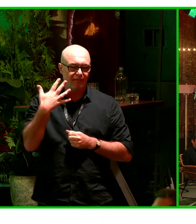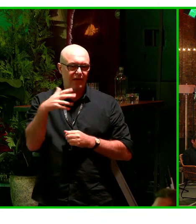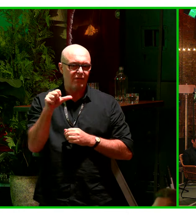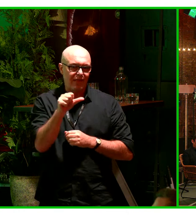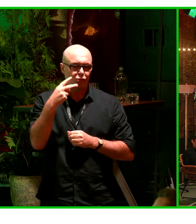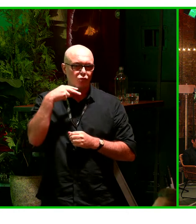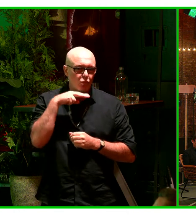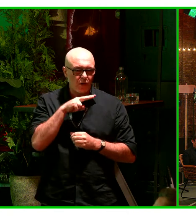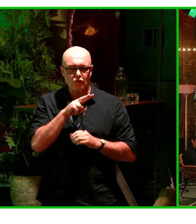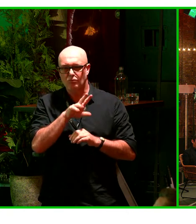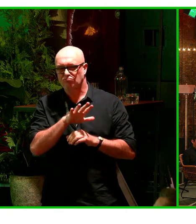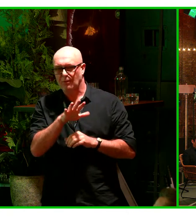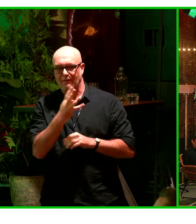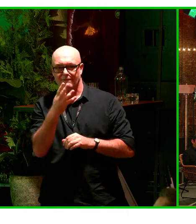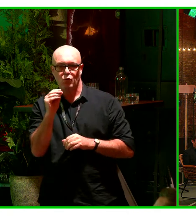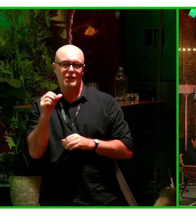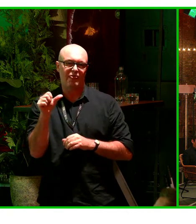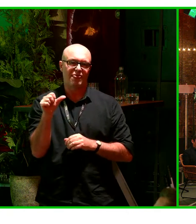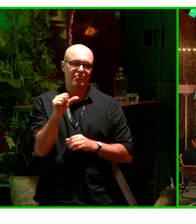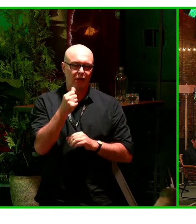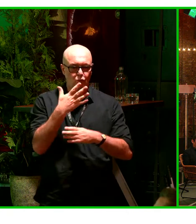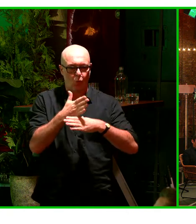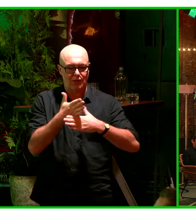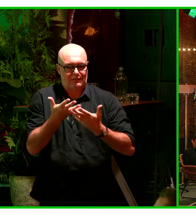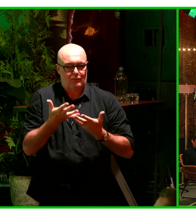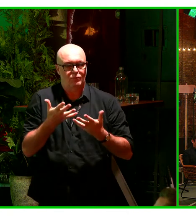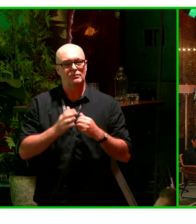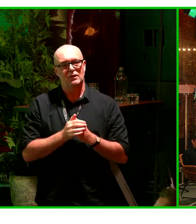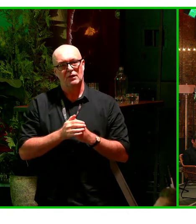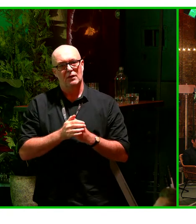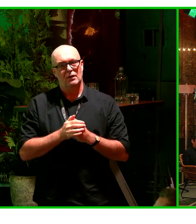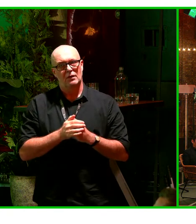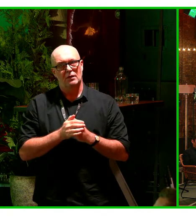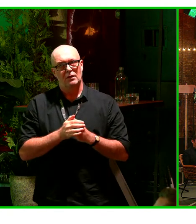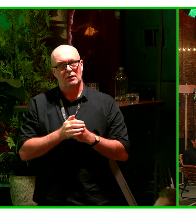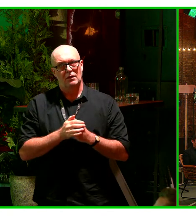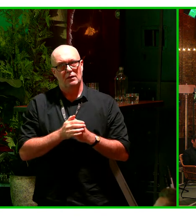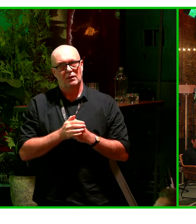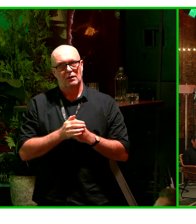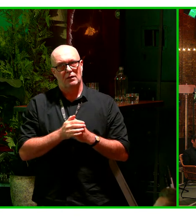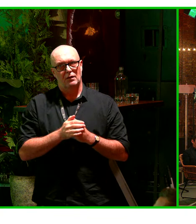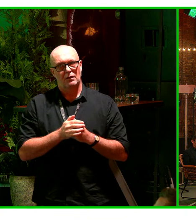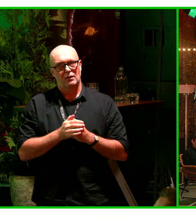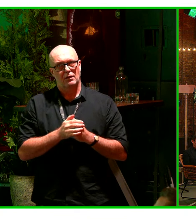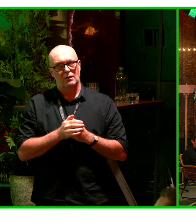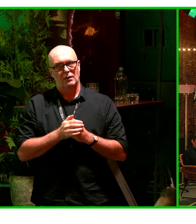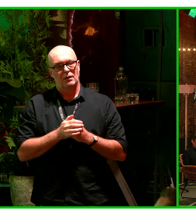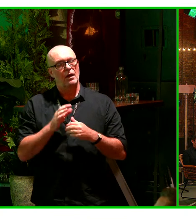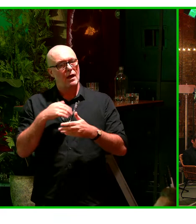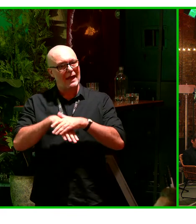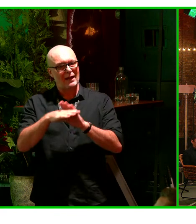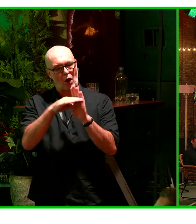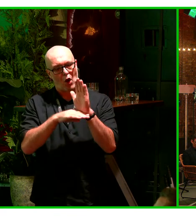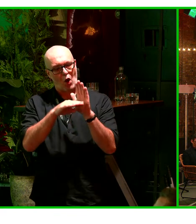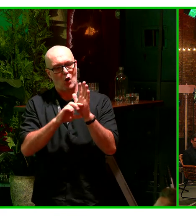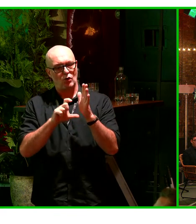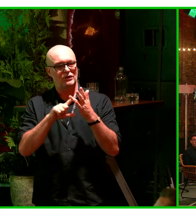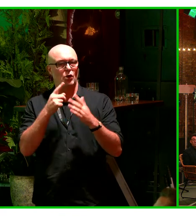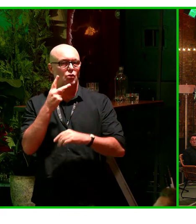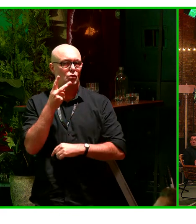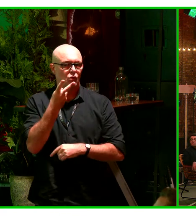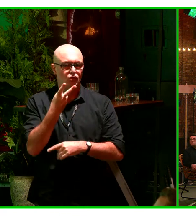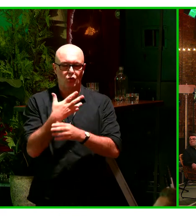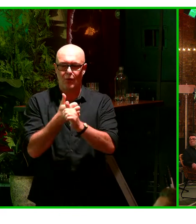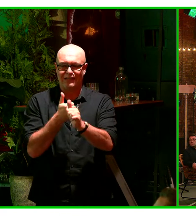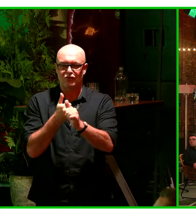about 40,000 workers at the moment. And although, particularly in our low carbon and energy industries, they were